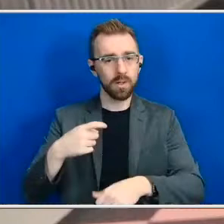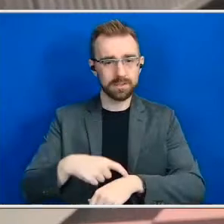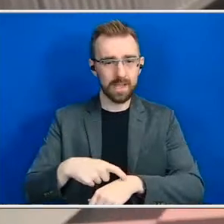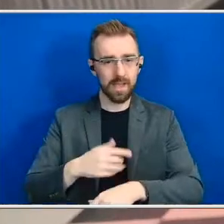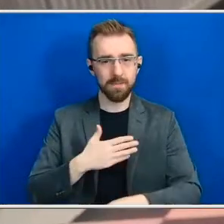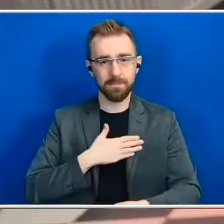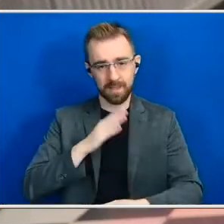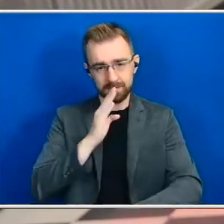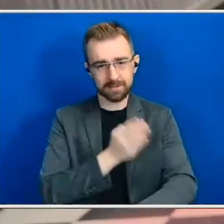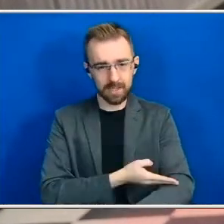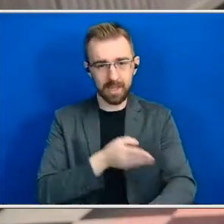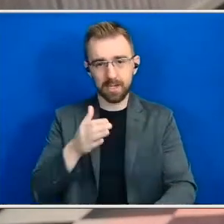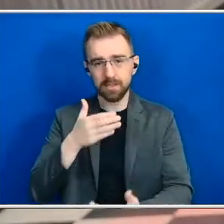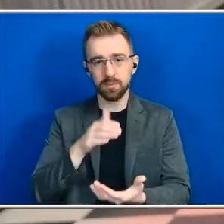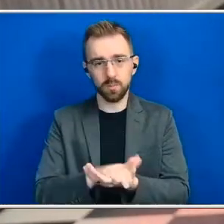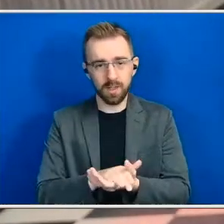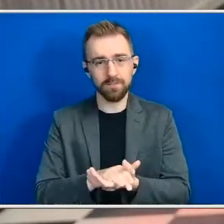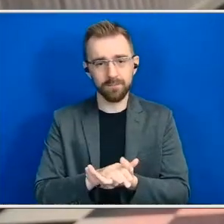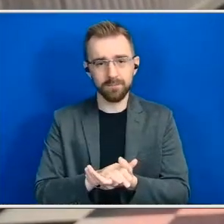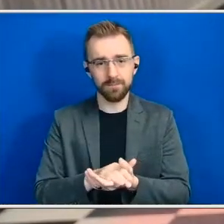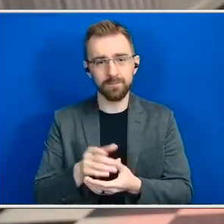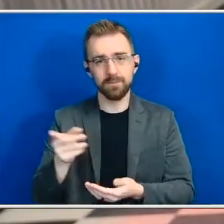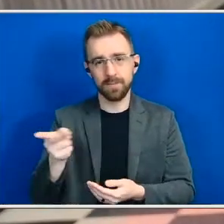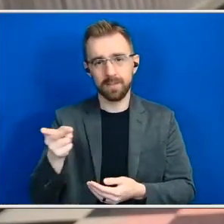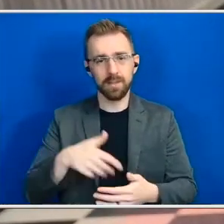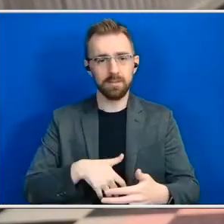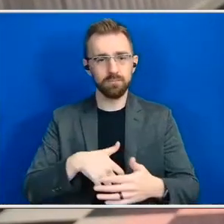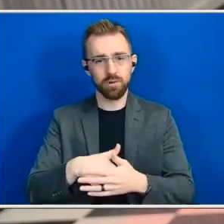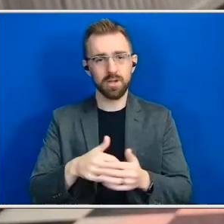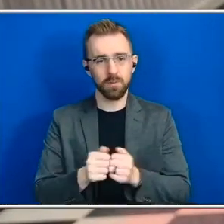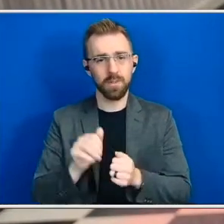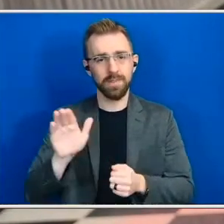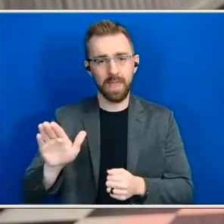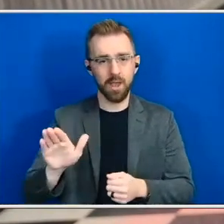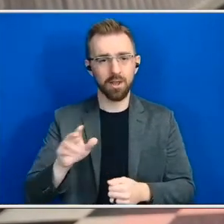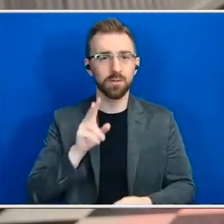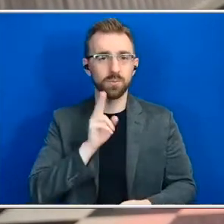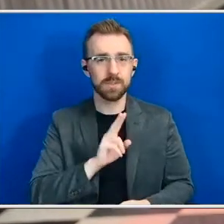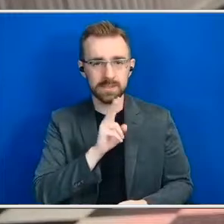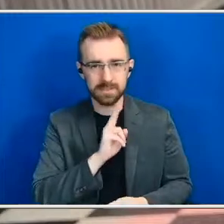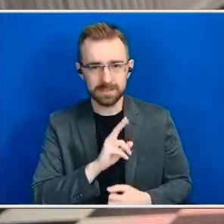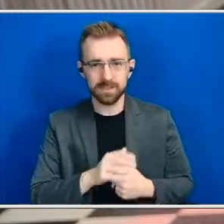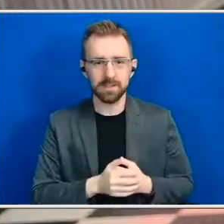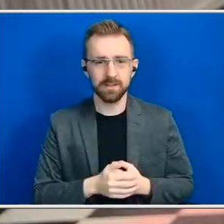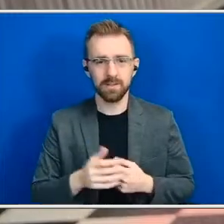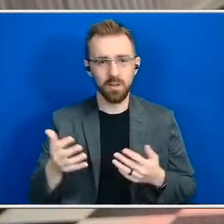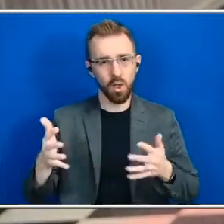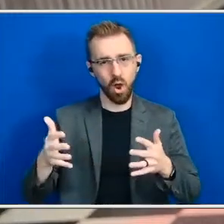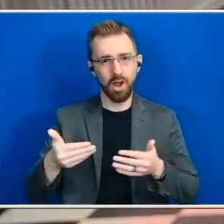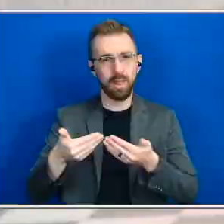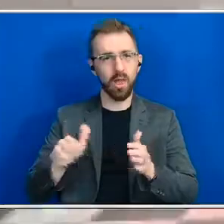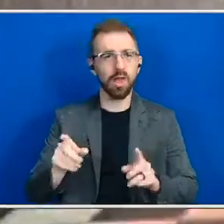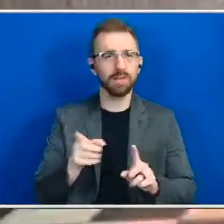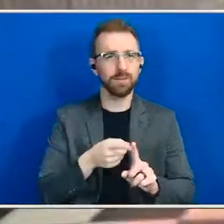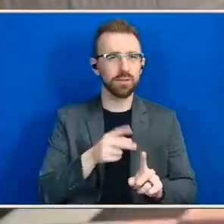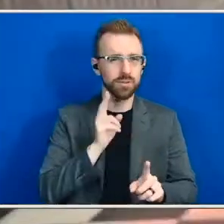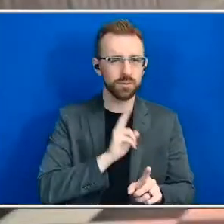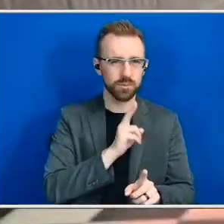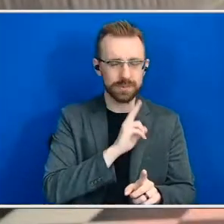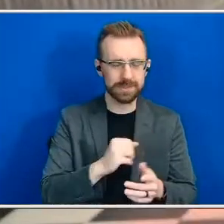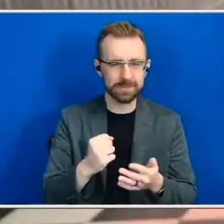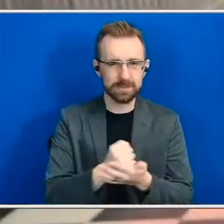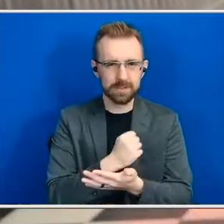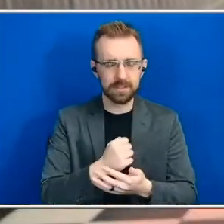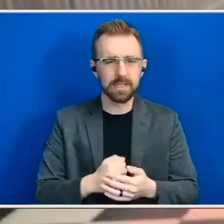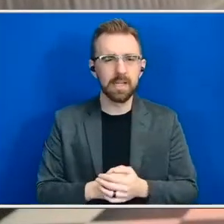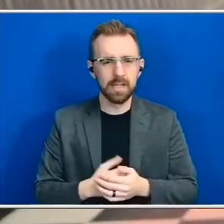his wife, they were pregnant with their twins. They'd already lost their first set of twins. I made